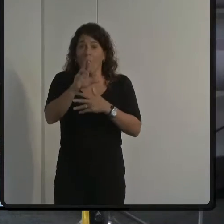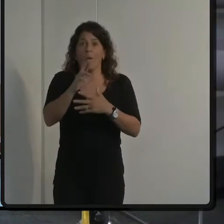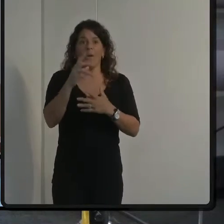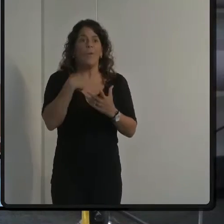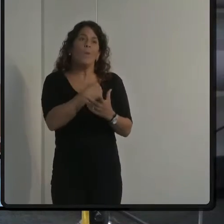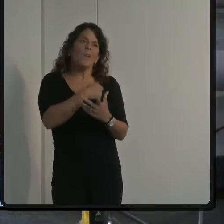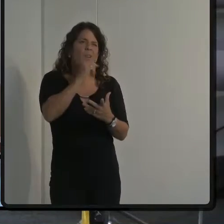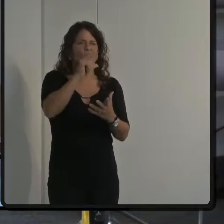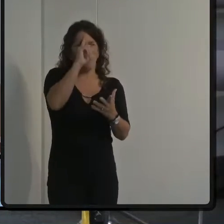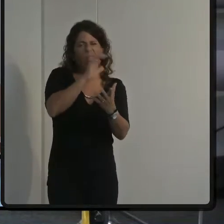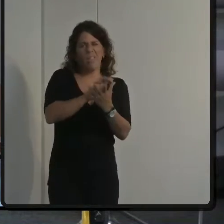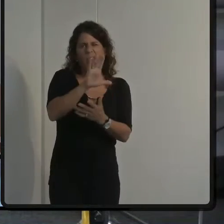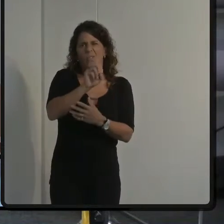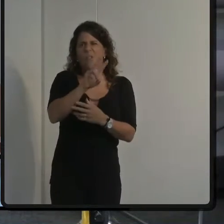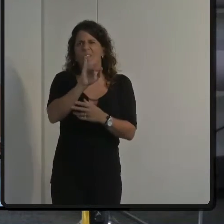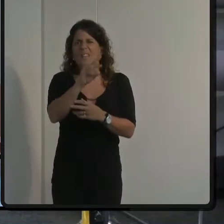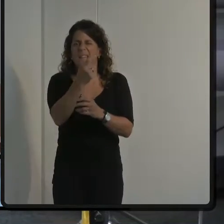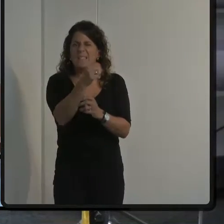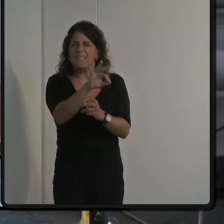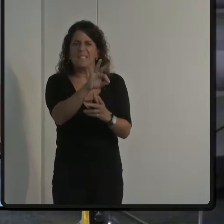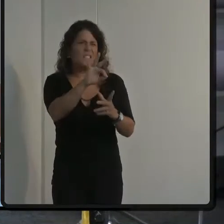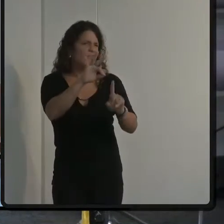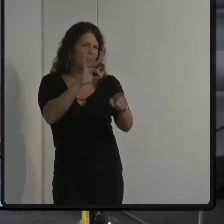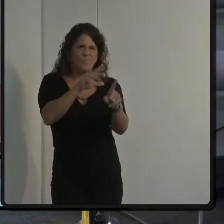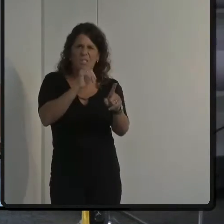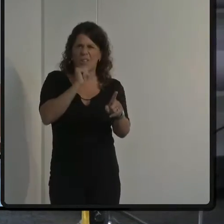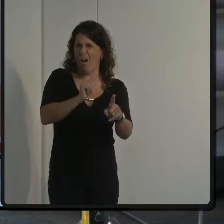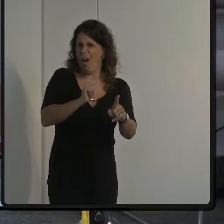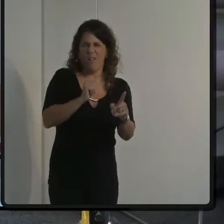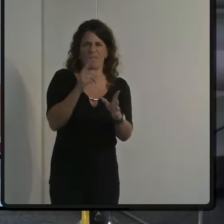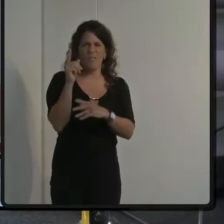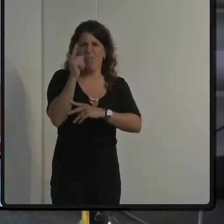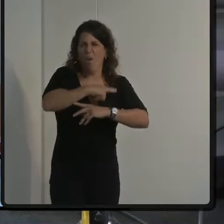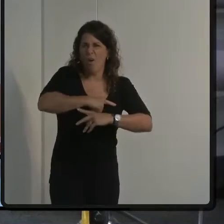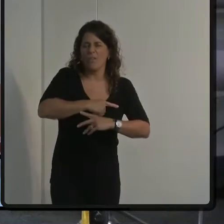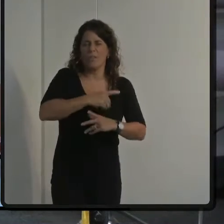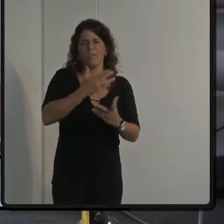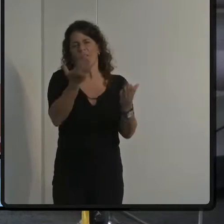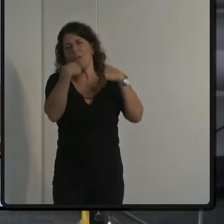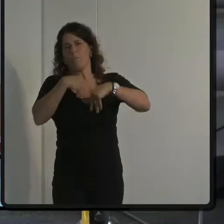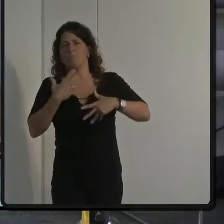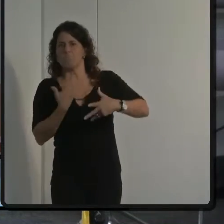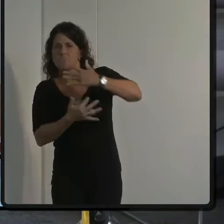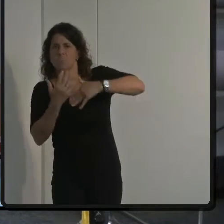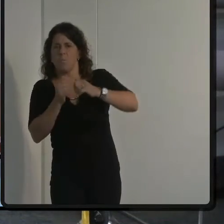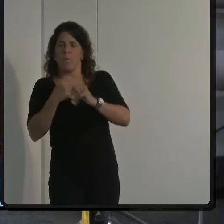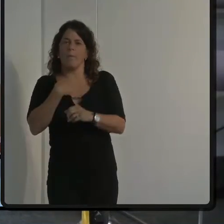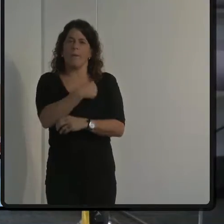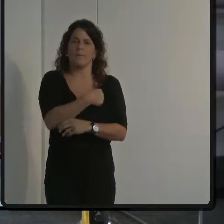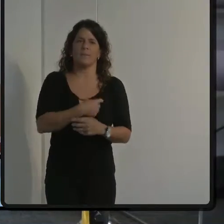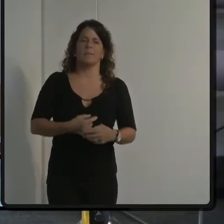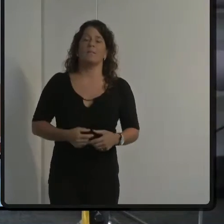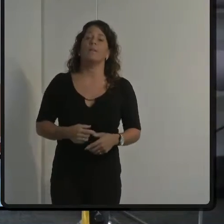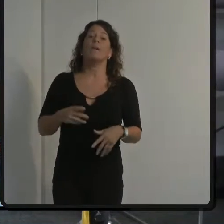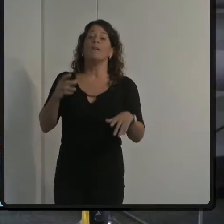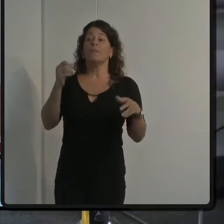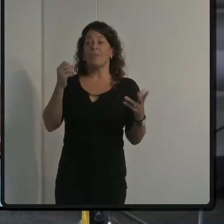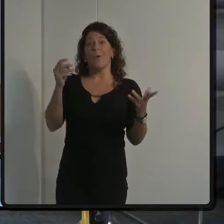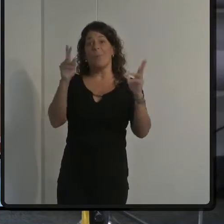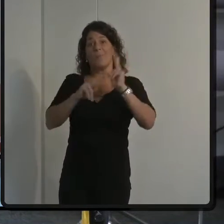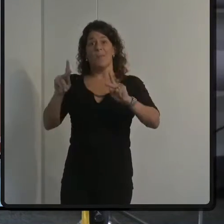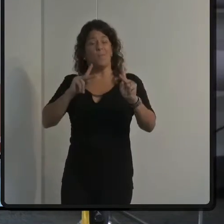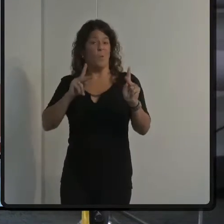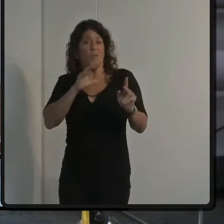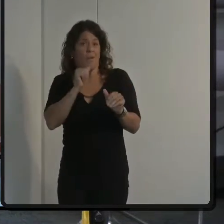of those, I think, sentiments can produce gatherings and lack of adherence